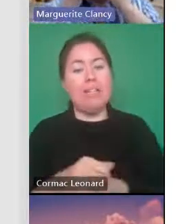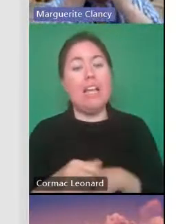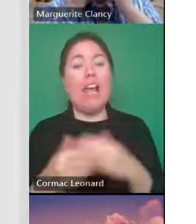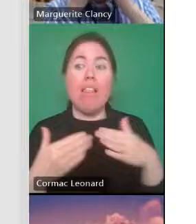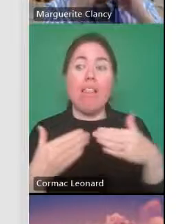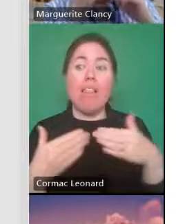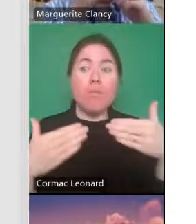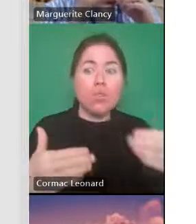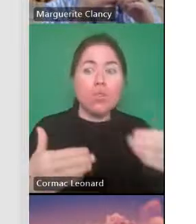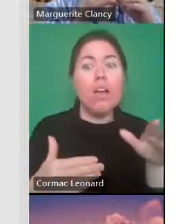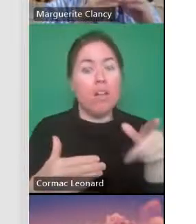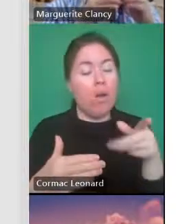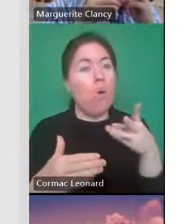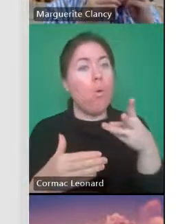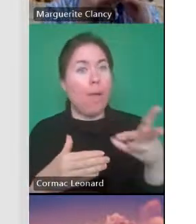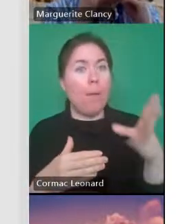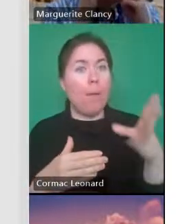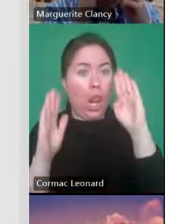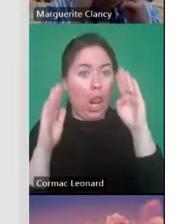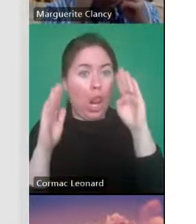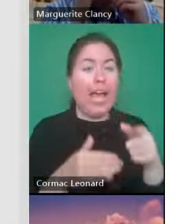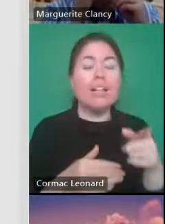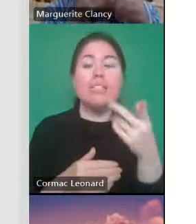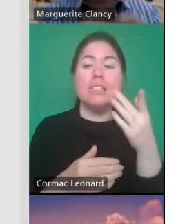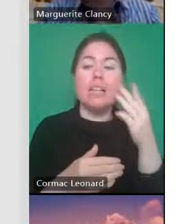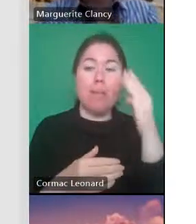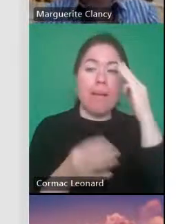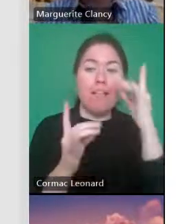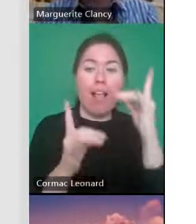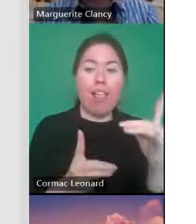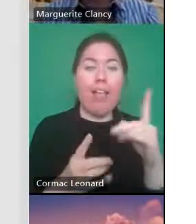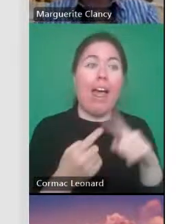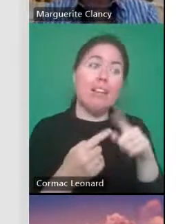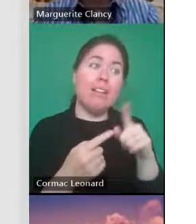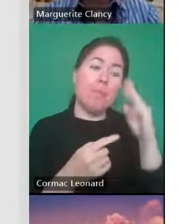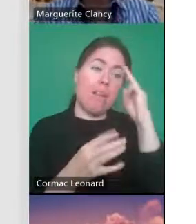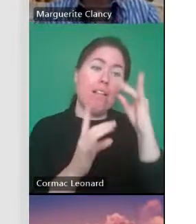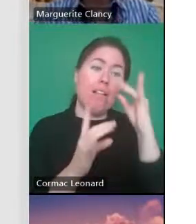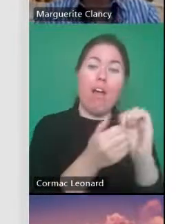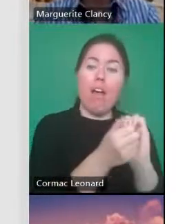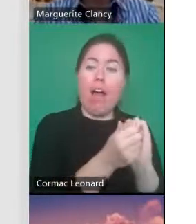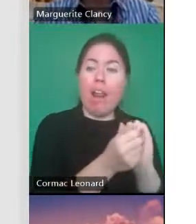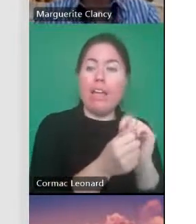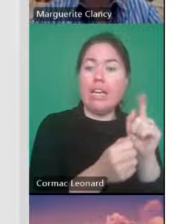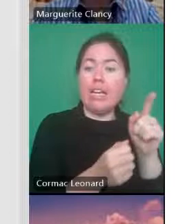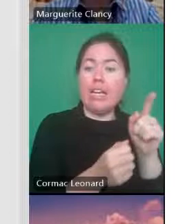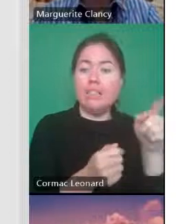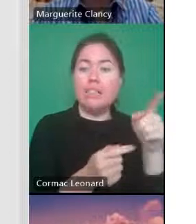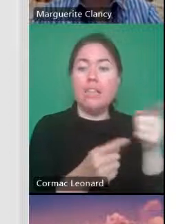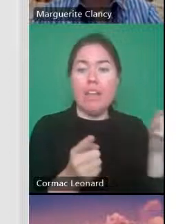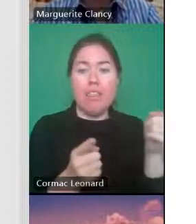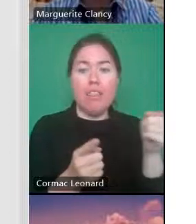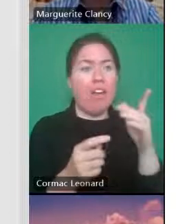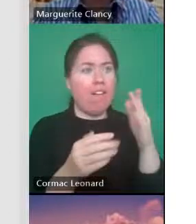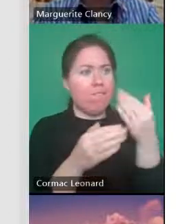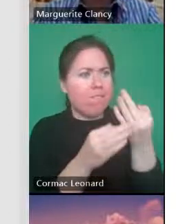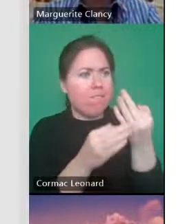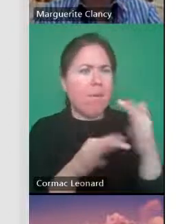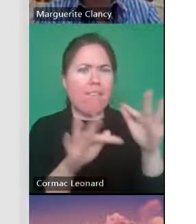our mental health colleagues are working on a very similar line and avenue and approach and